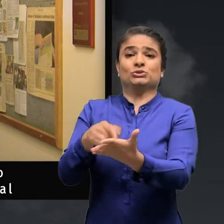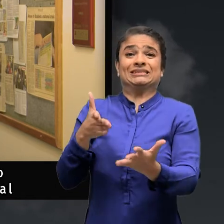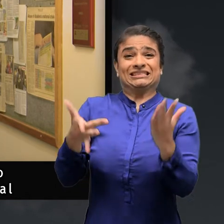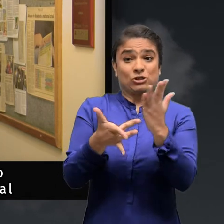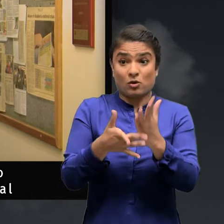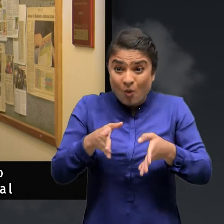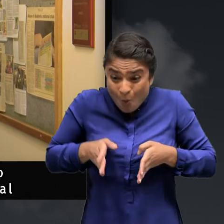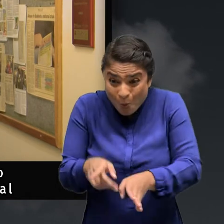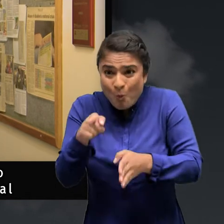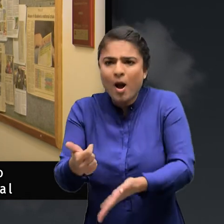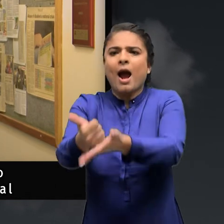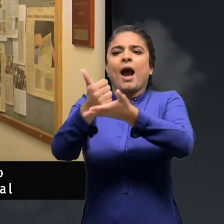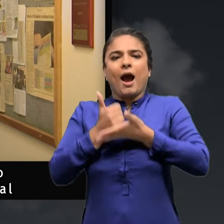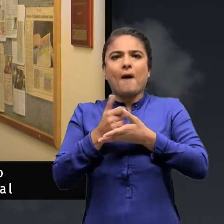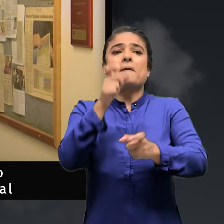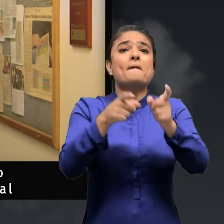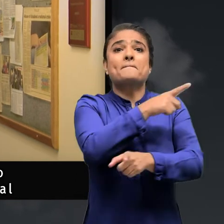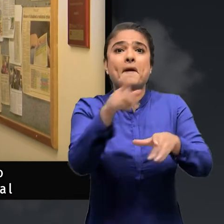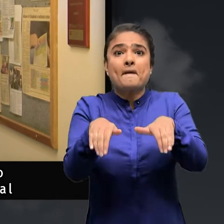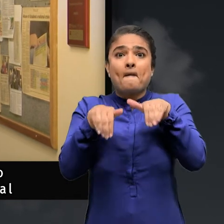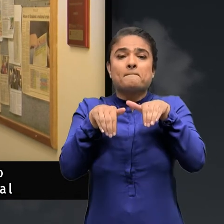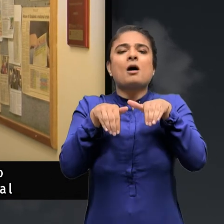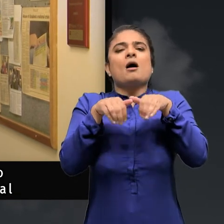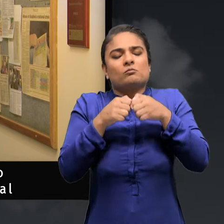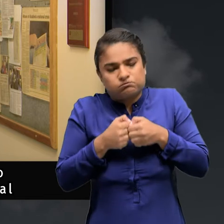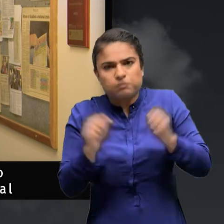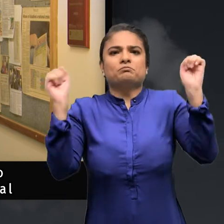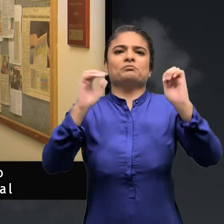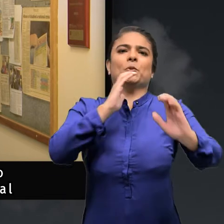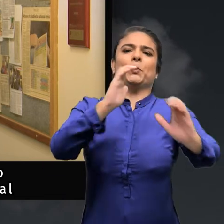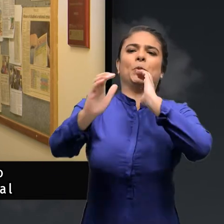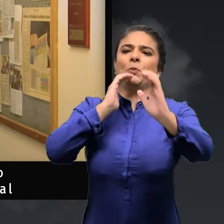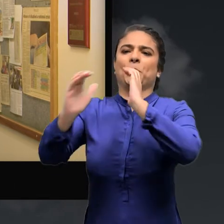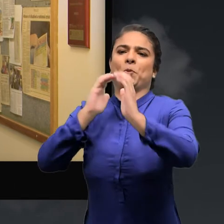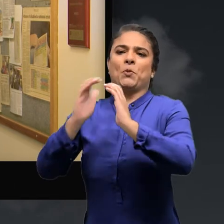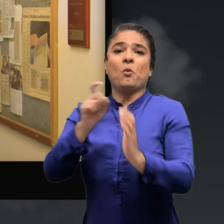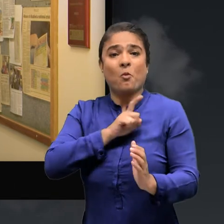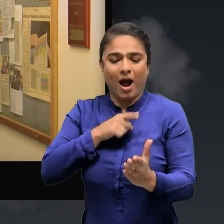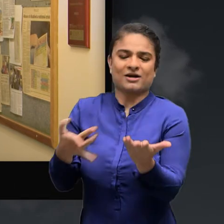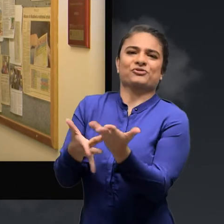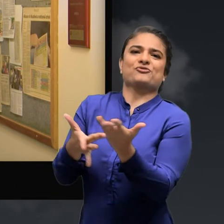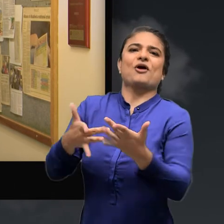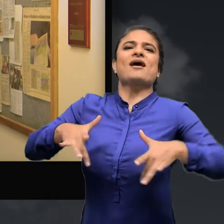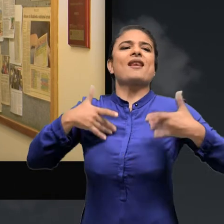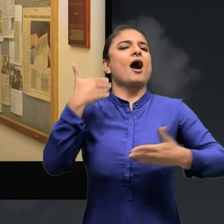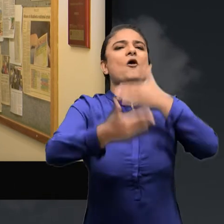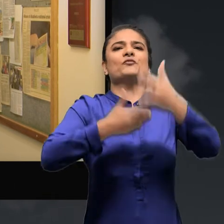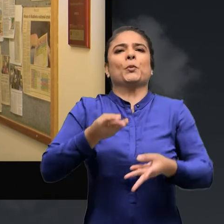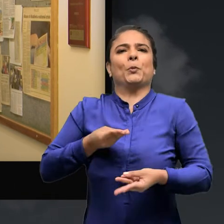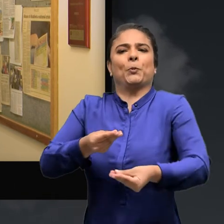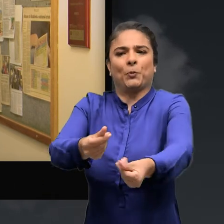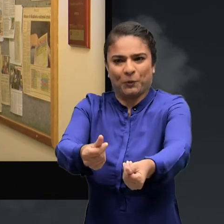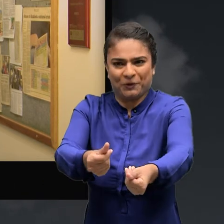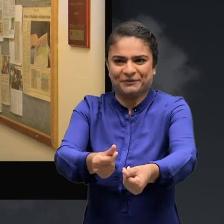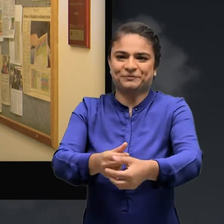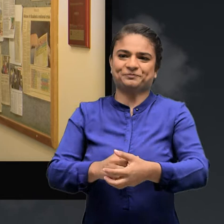needs. And in that way, we will be able to unmute many unlocked potential and have people participate fully